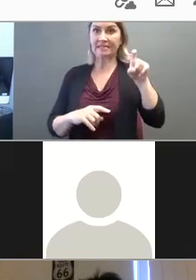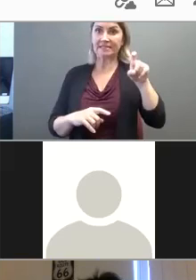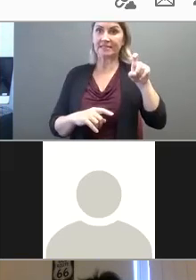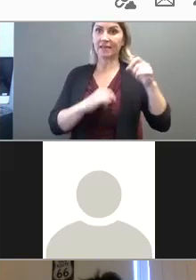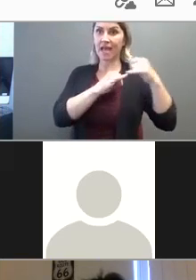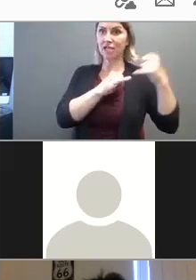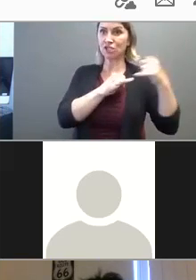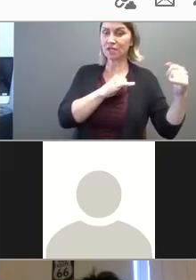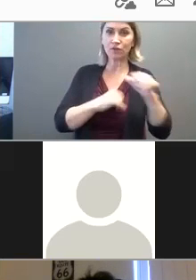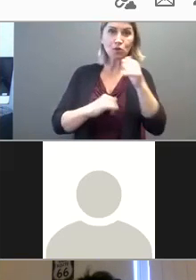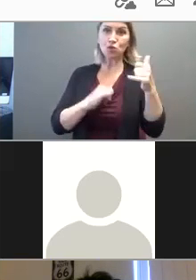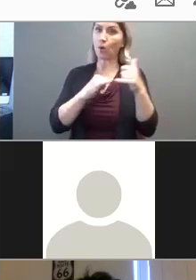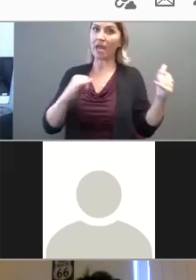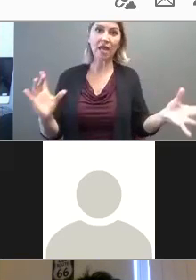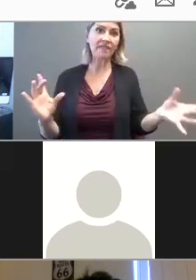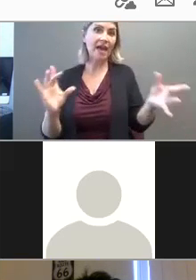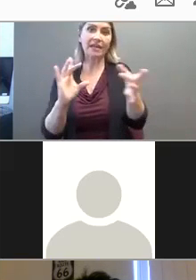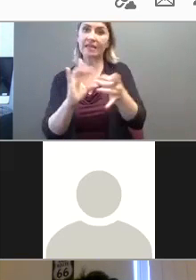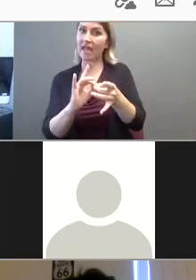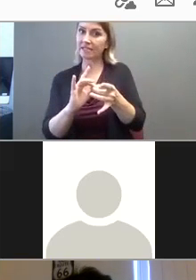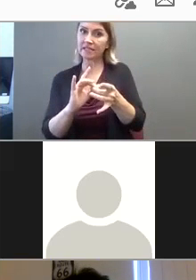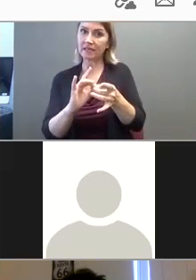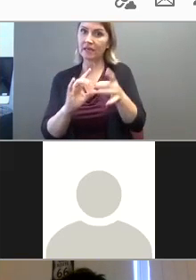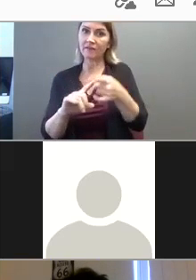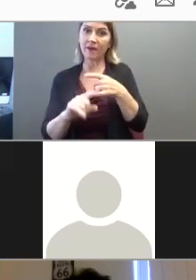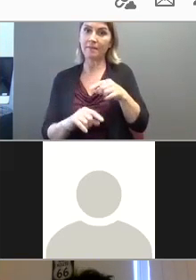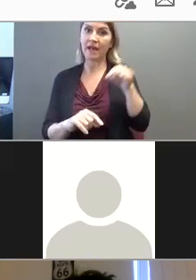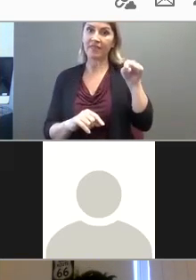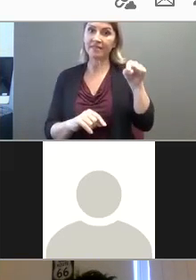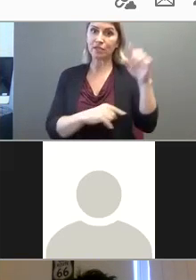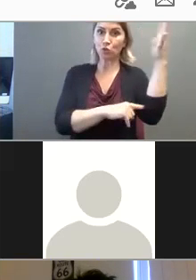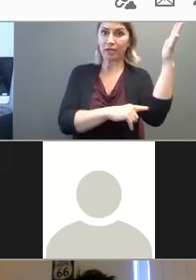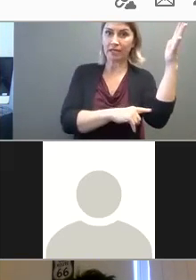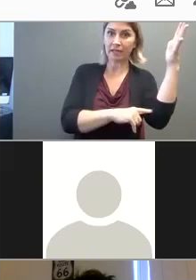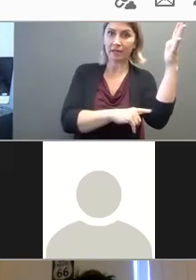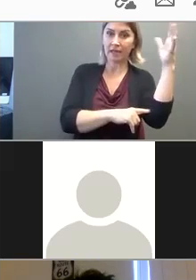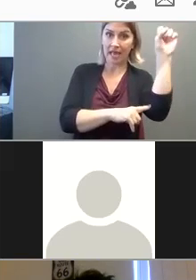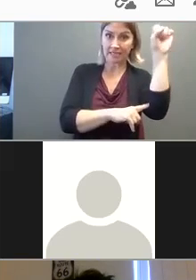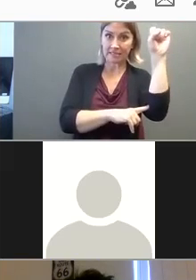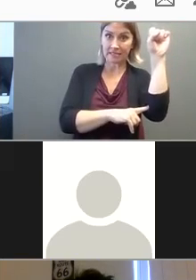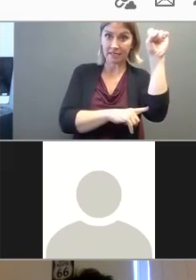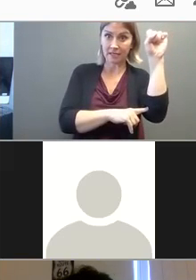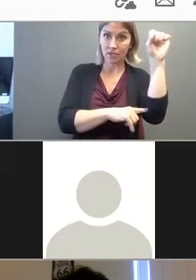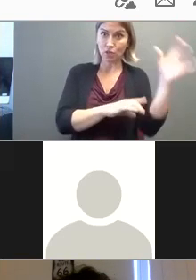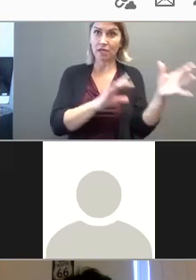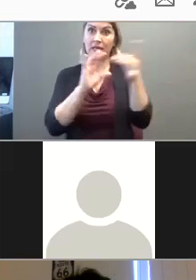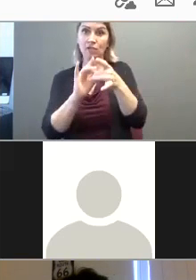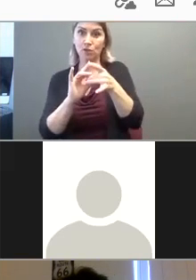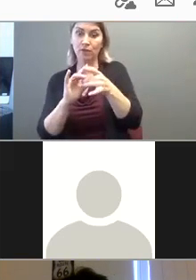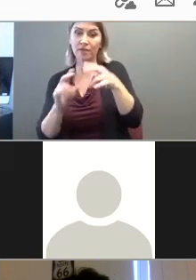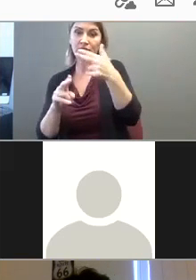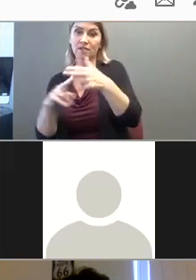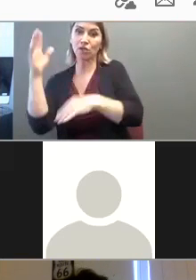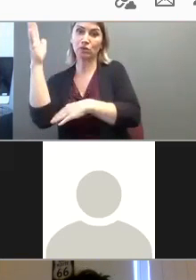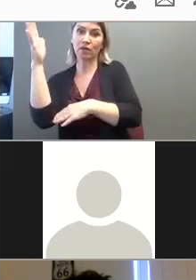no edge that connects from this set of this tree, that is S, and this particular tree, that is all the vertices